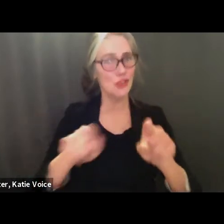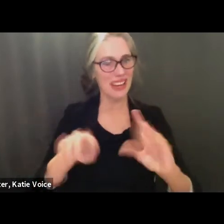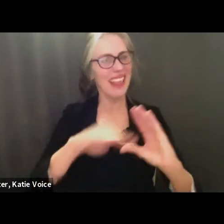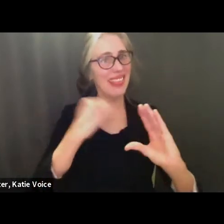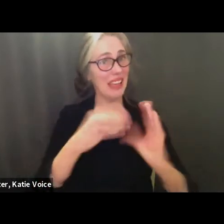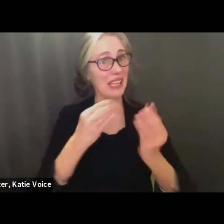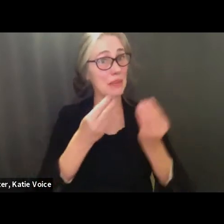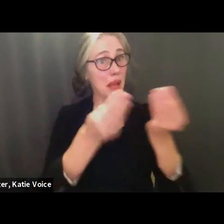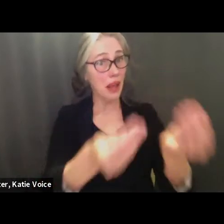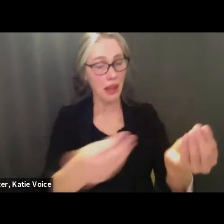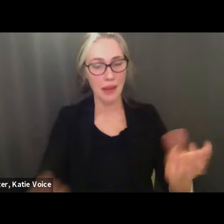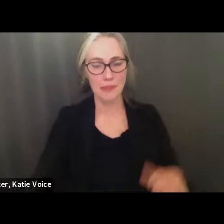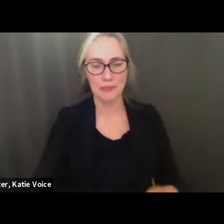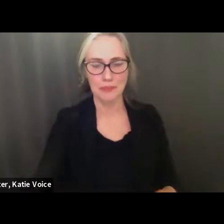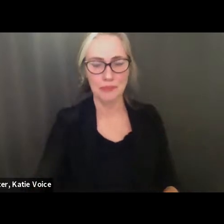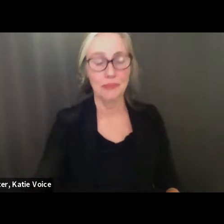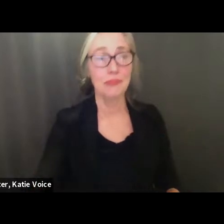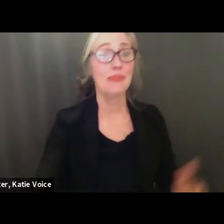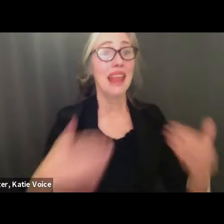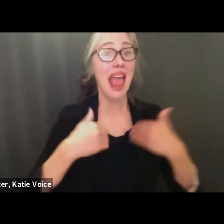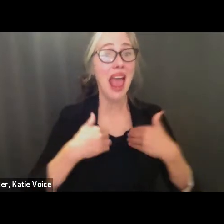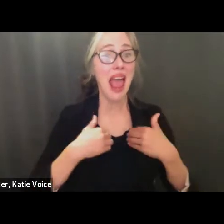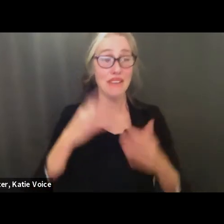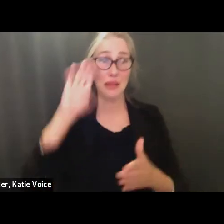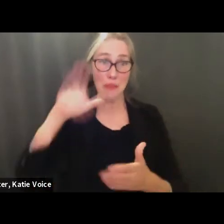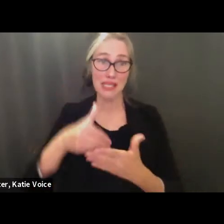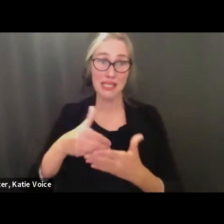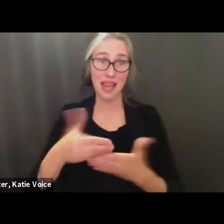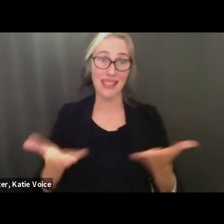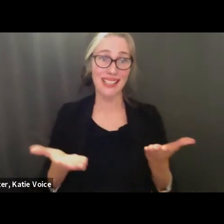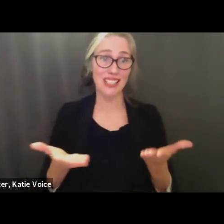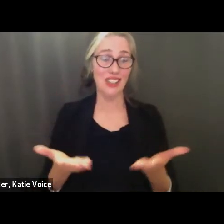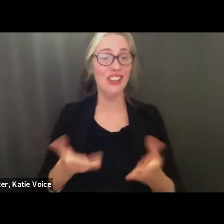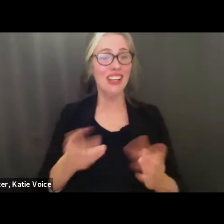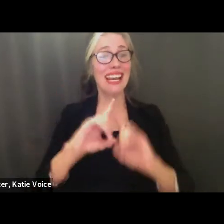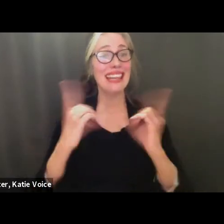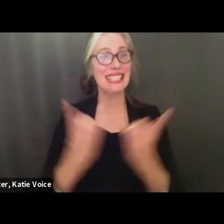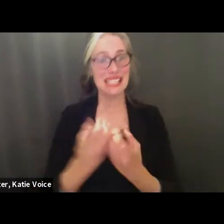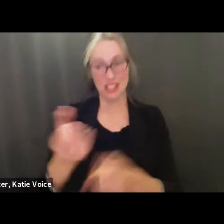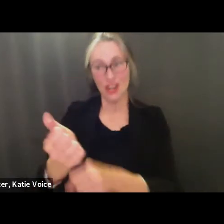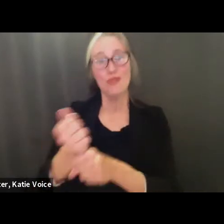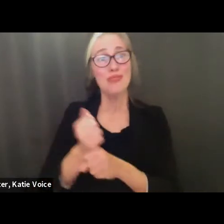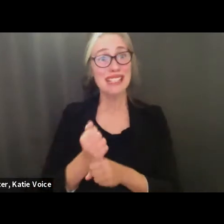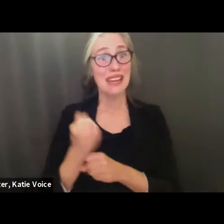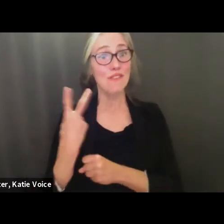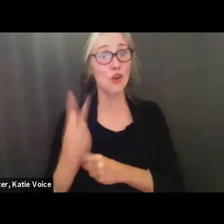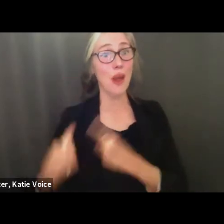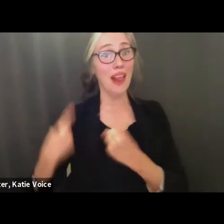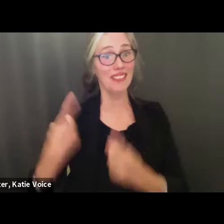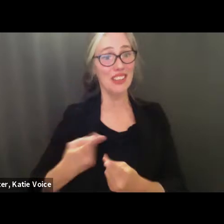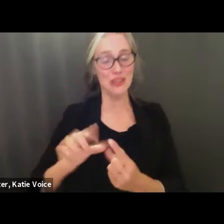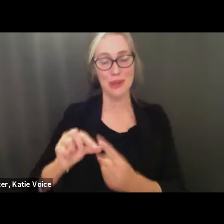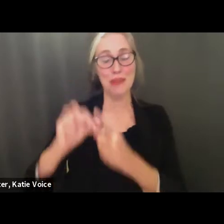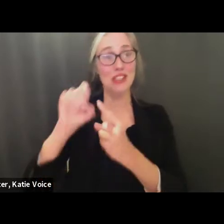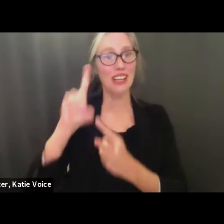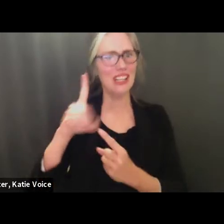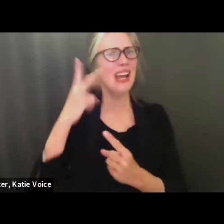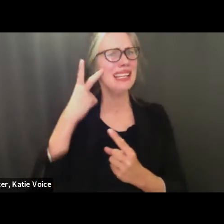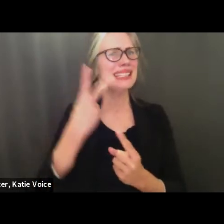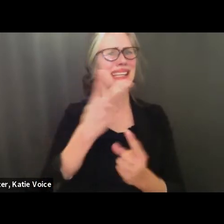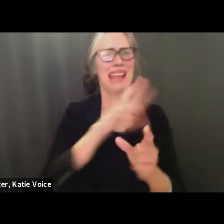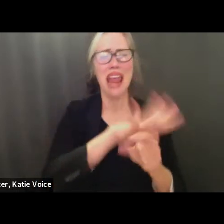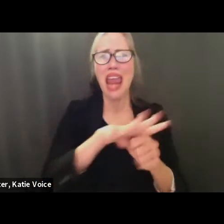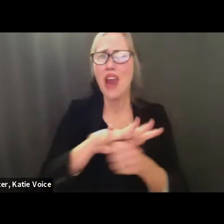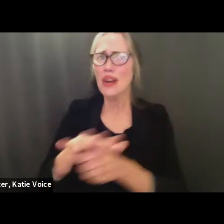In addition to this, having a son in the district receiving special education services for 12 years now, there are multiple areas which could